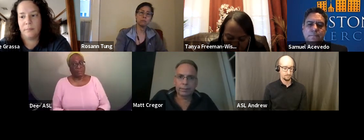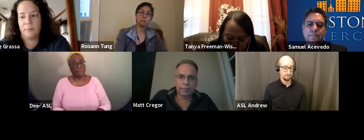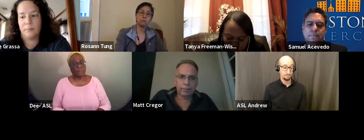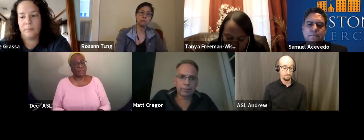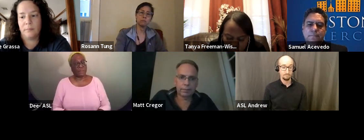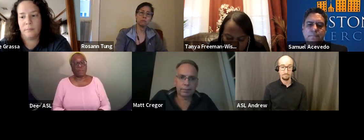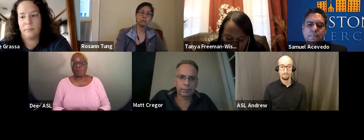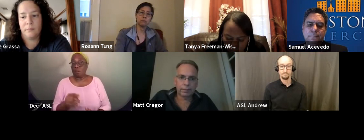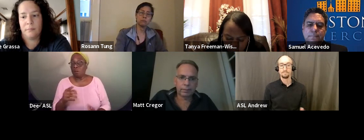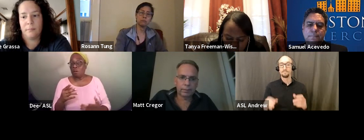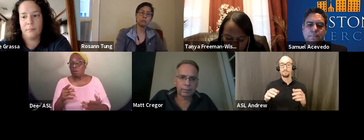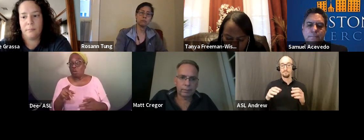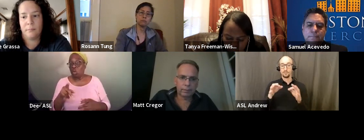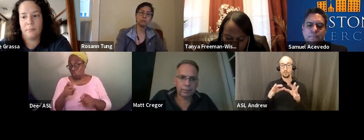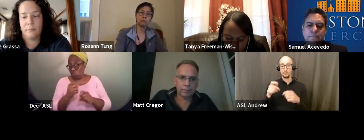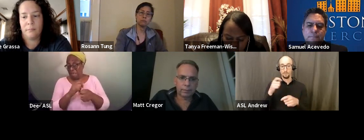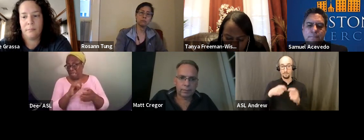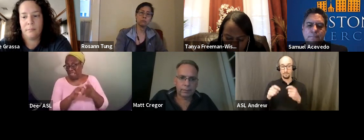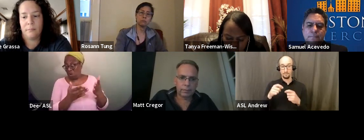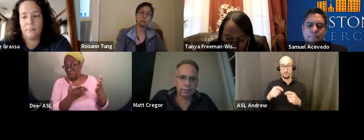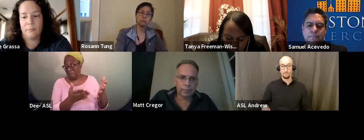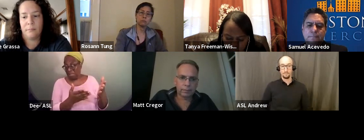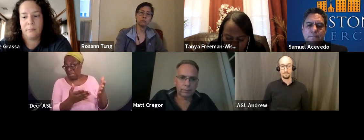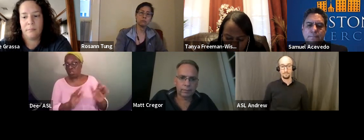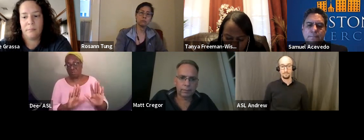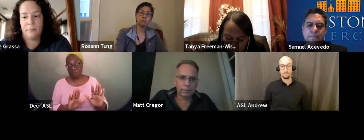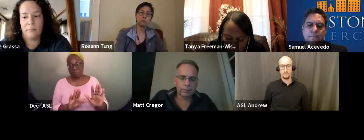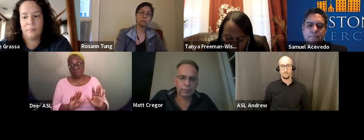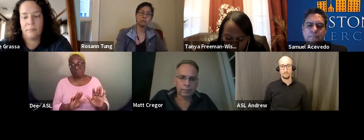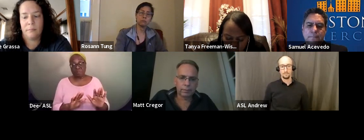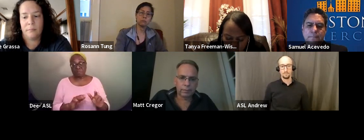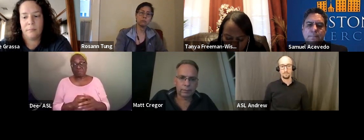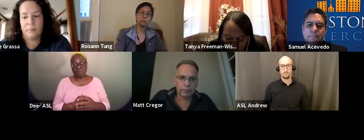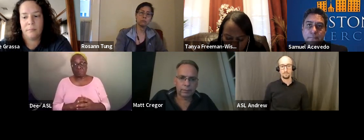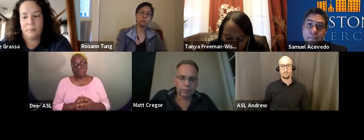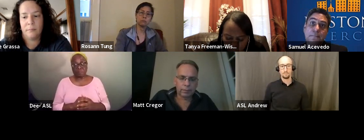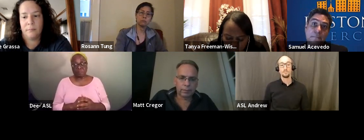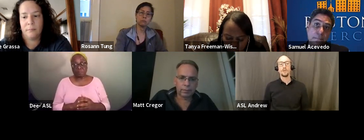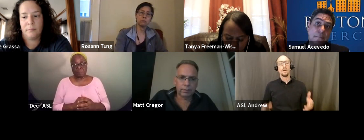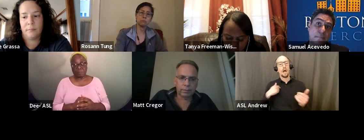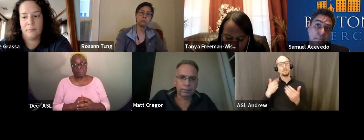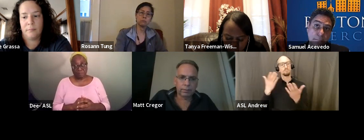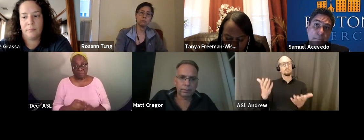should we make that a recommendation of this task force? I mean, you can think about that. I